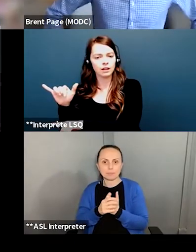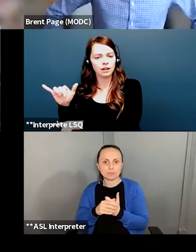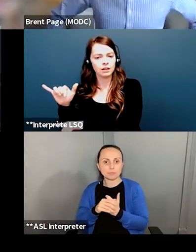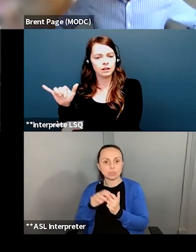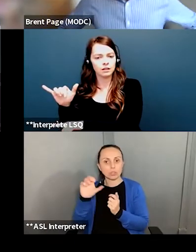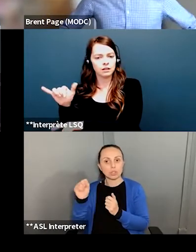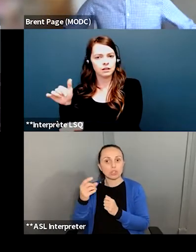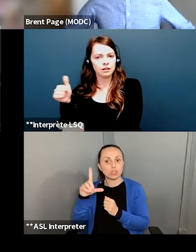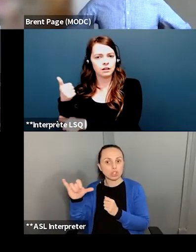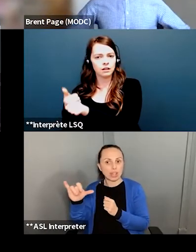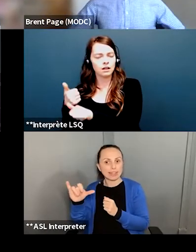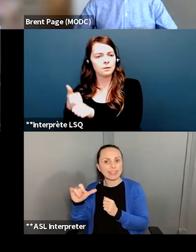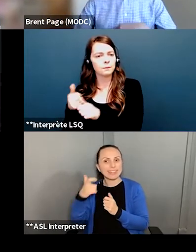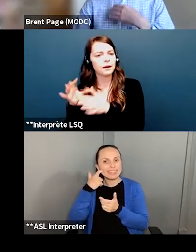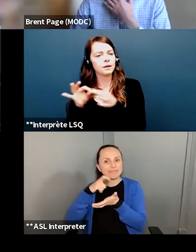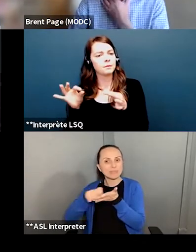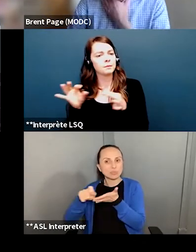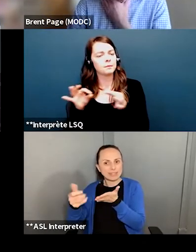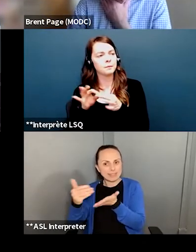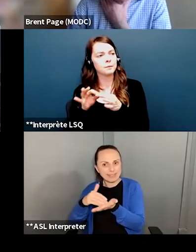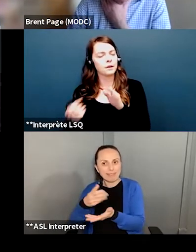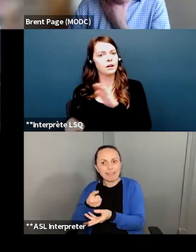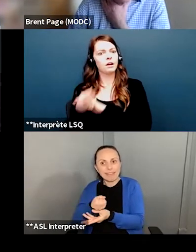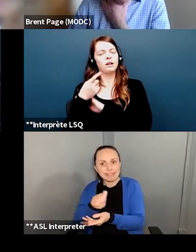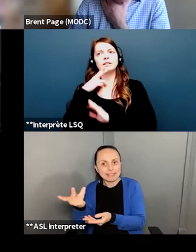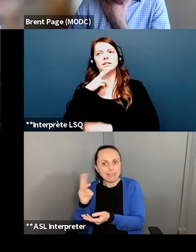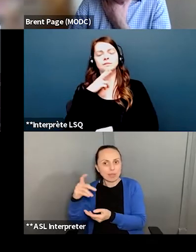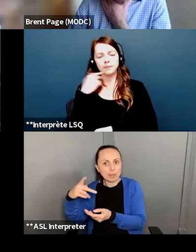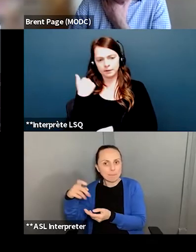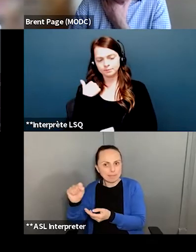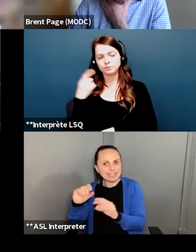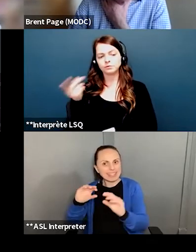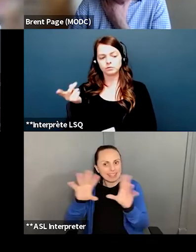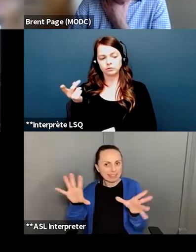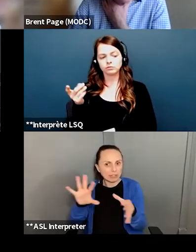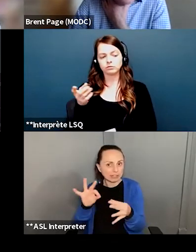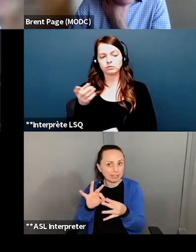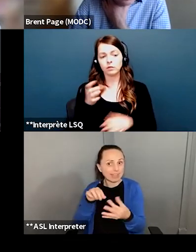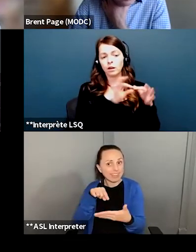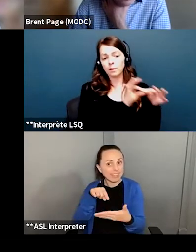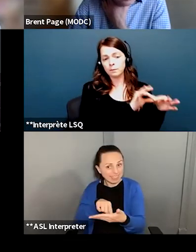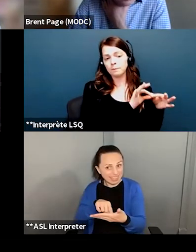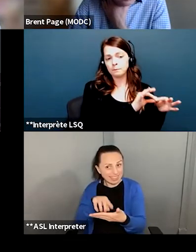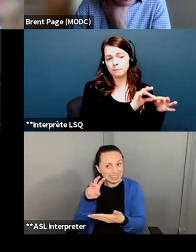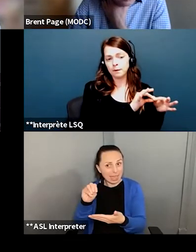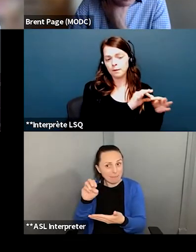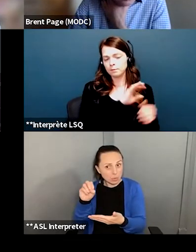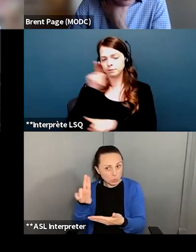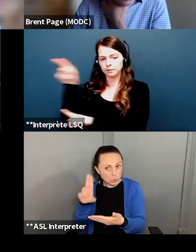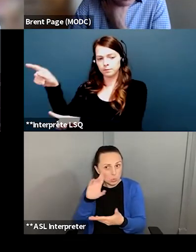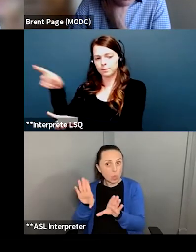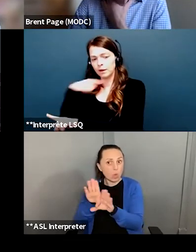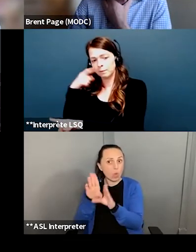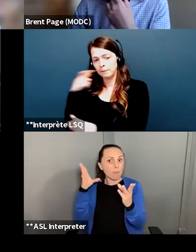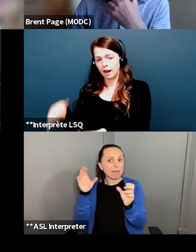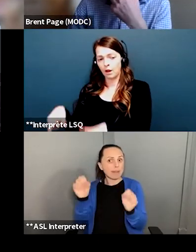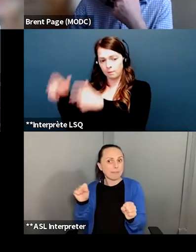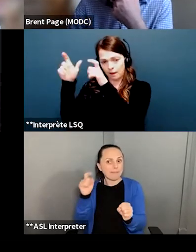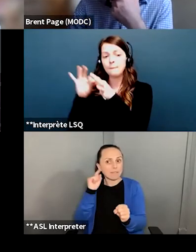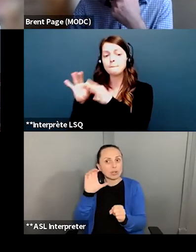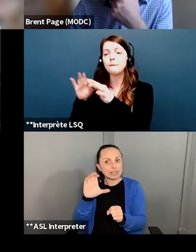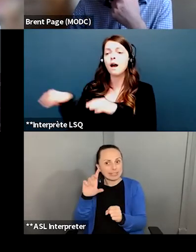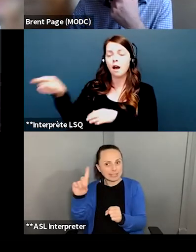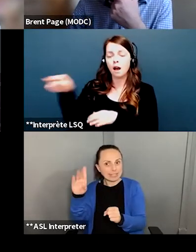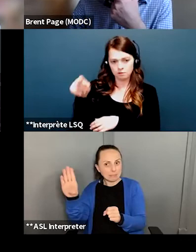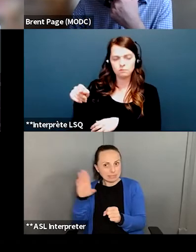Shelley has she's just written again, several MPs clearly said this MOU will open up the ability for the